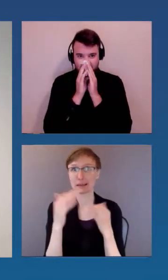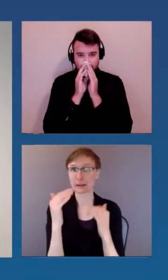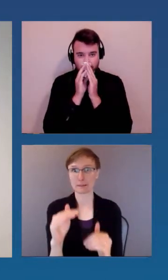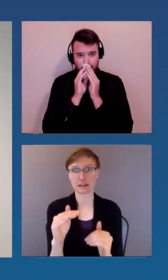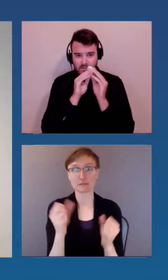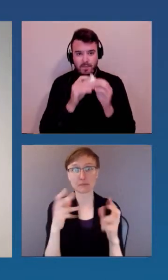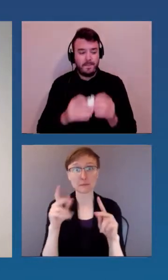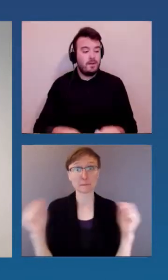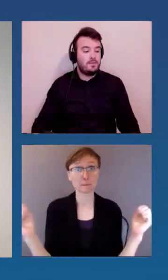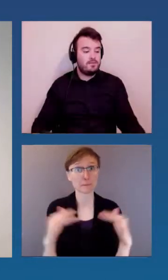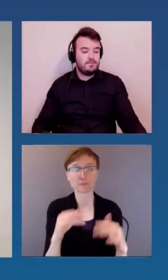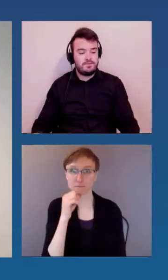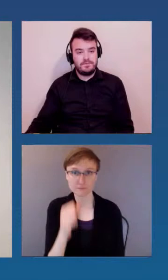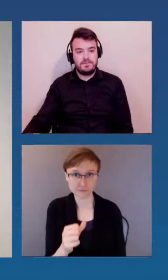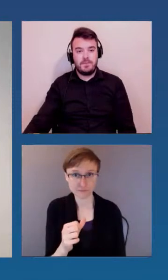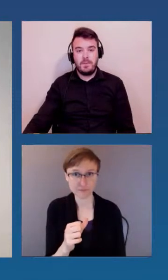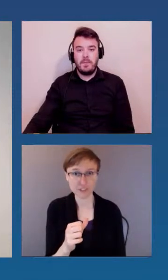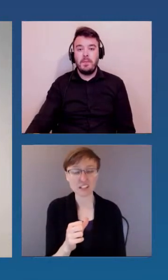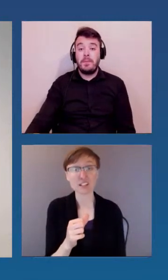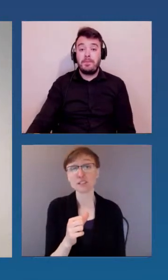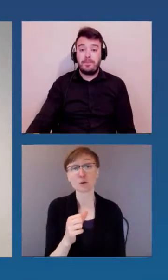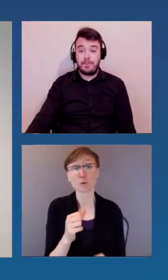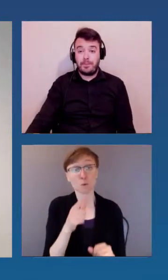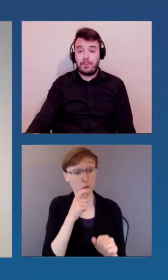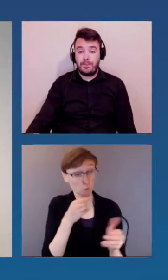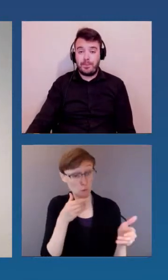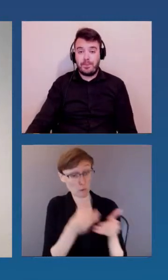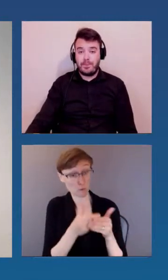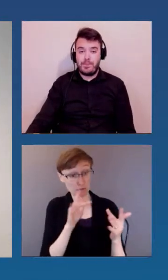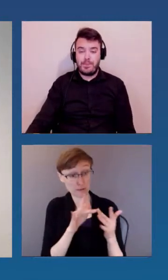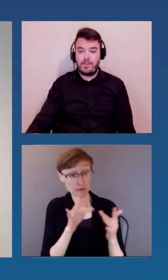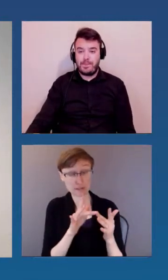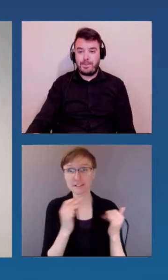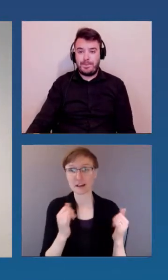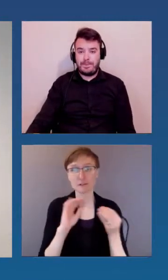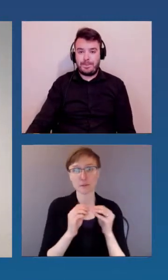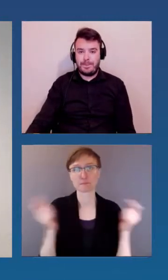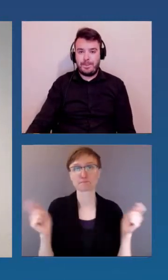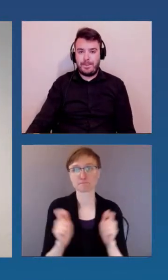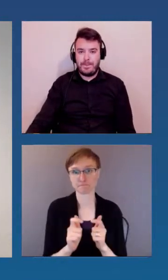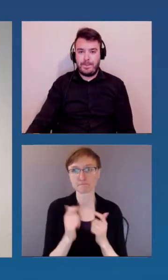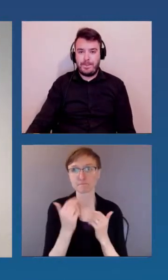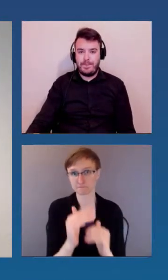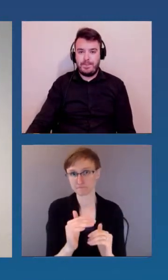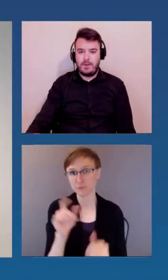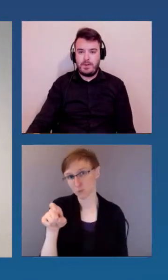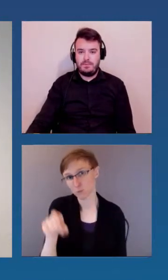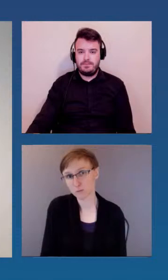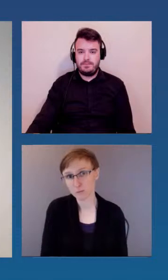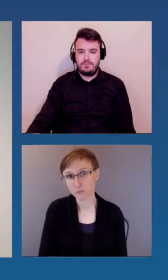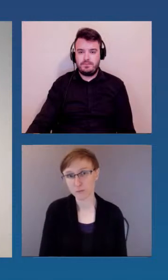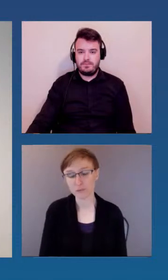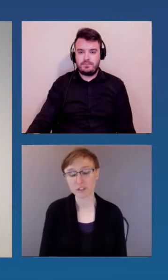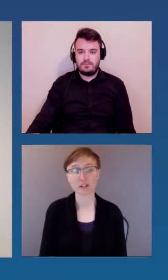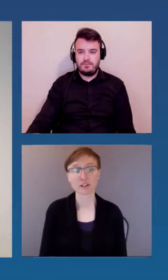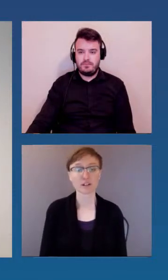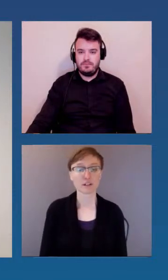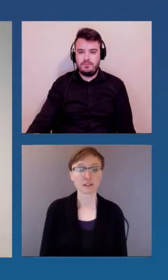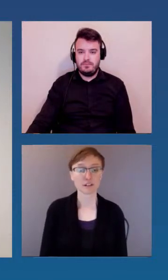It's on our website if that occurs, but the process is to do the communication to the close contacts first. And